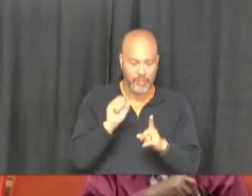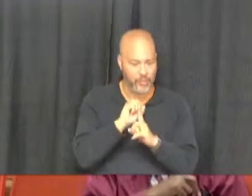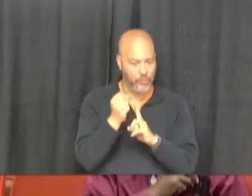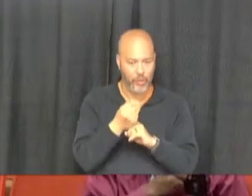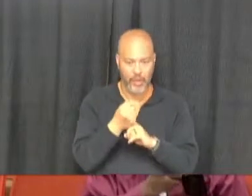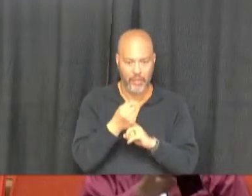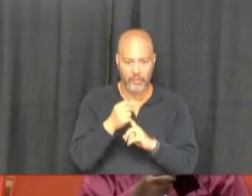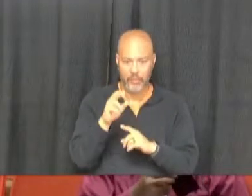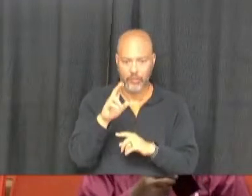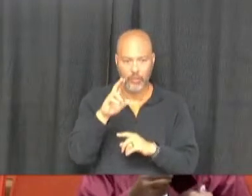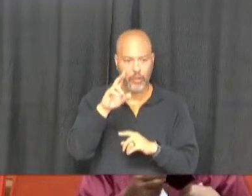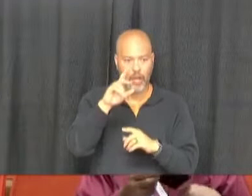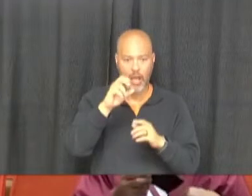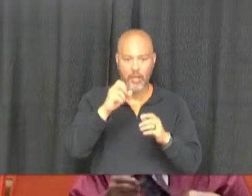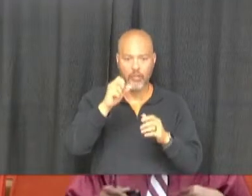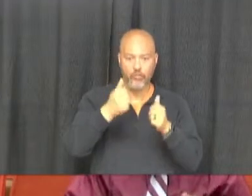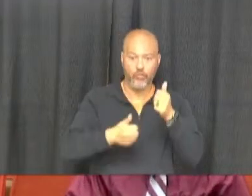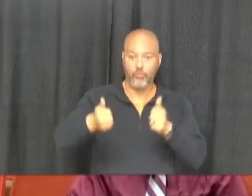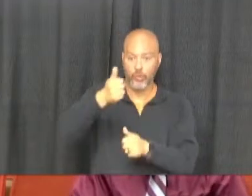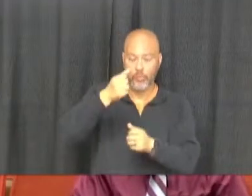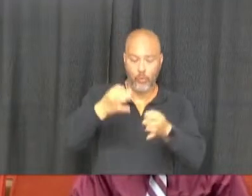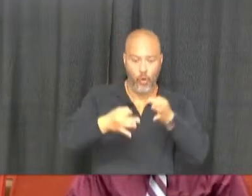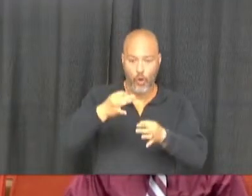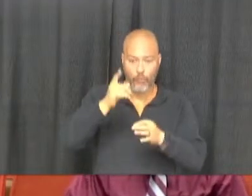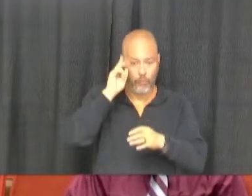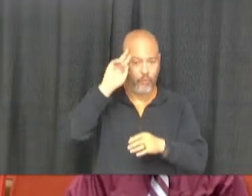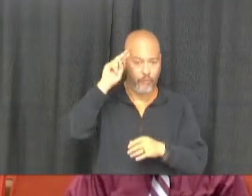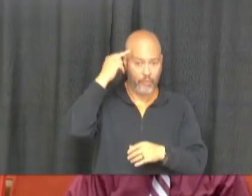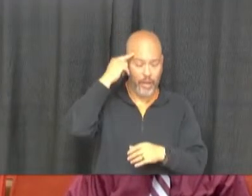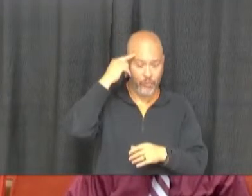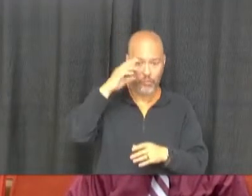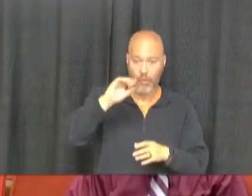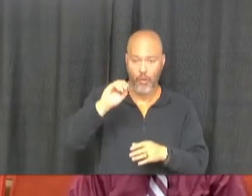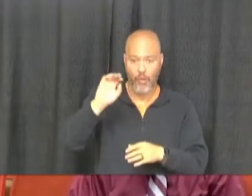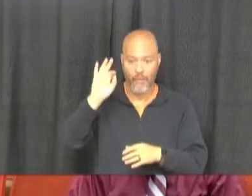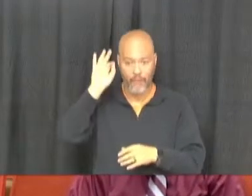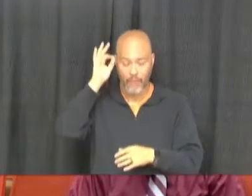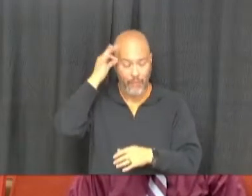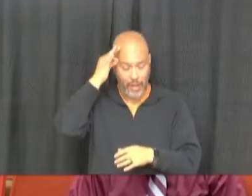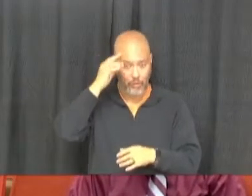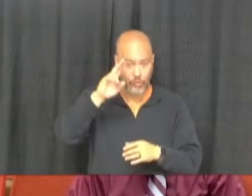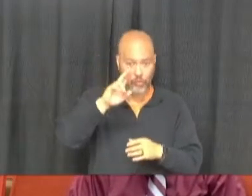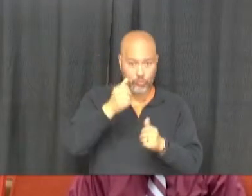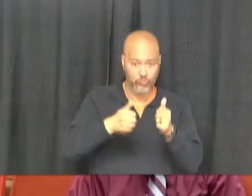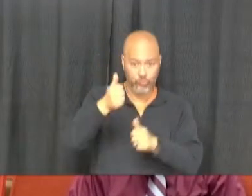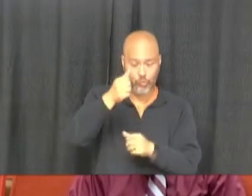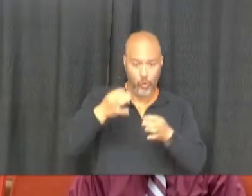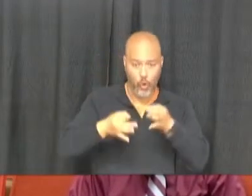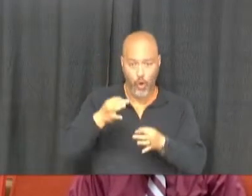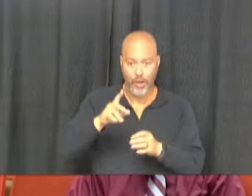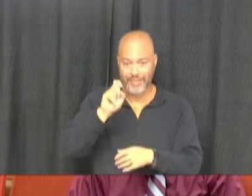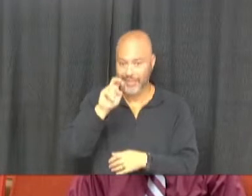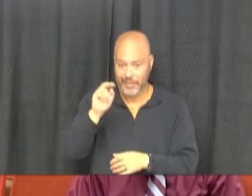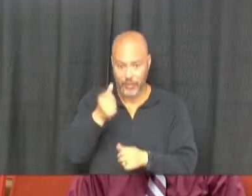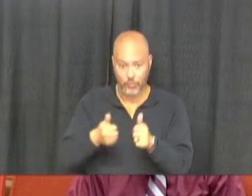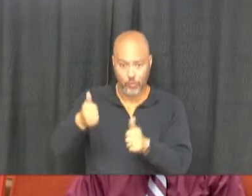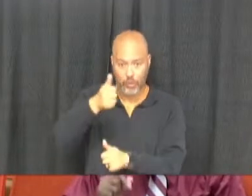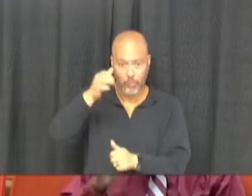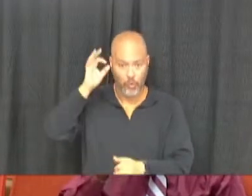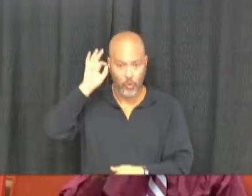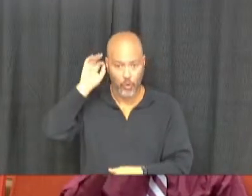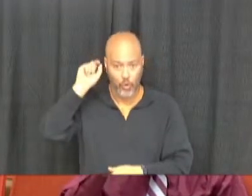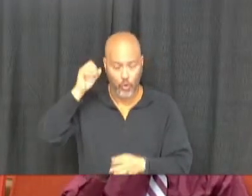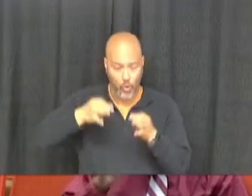States Supreme Court, Tennessee Supreme Court, United States Court of Appeals, Sixth Circuit, and federal district court in